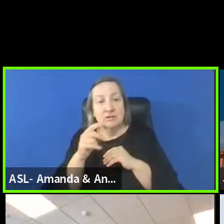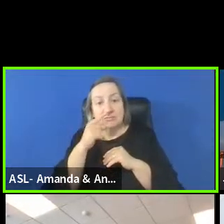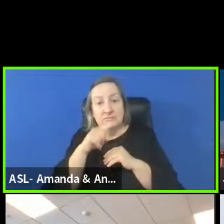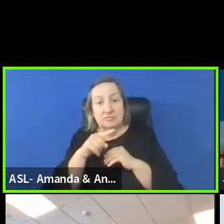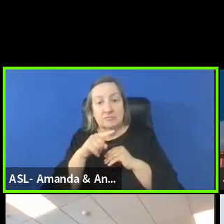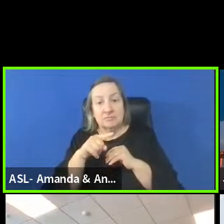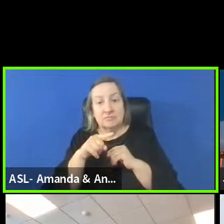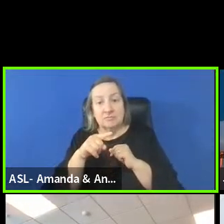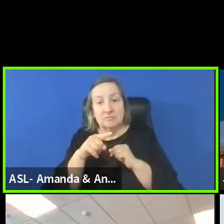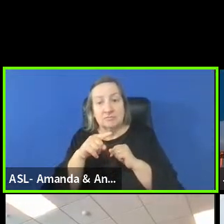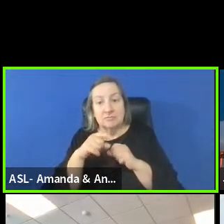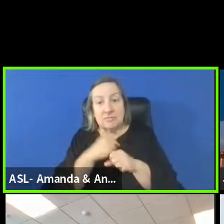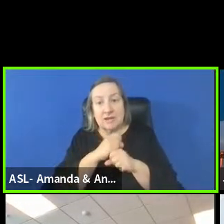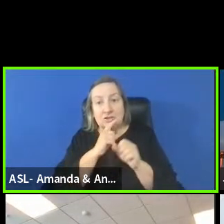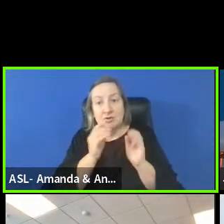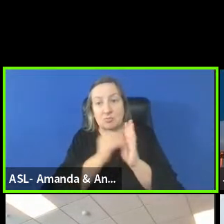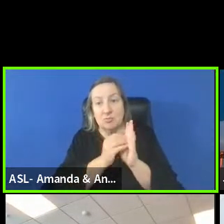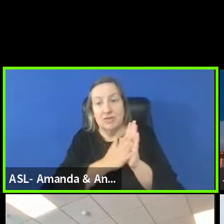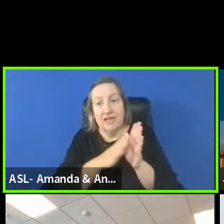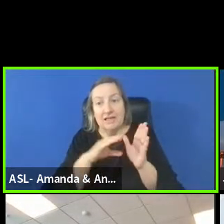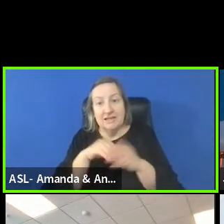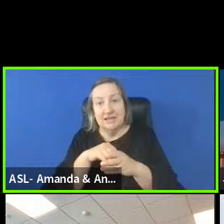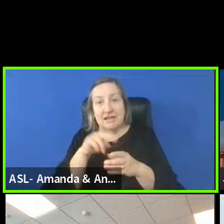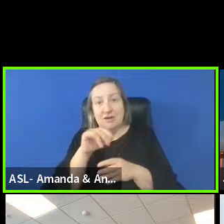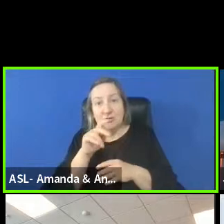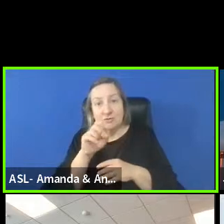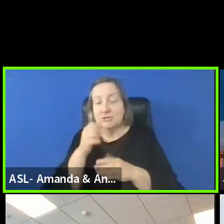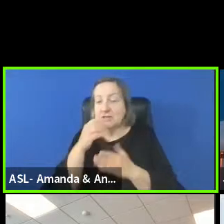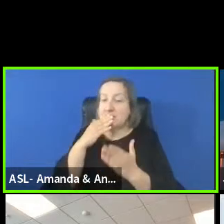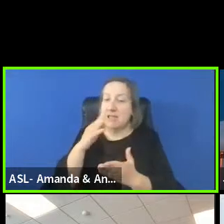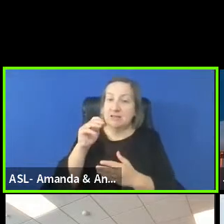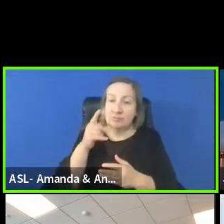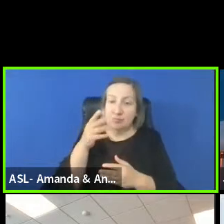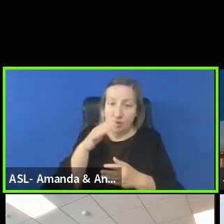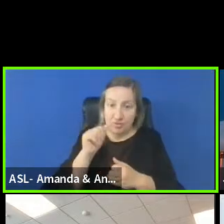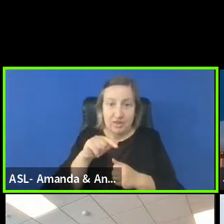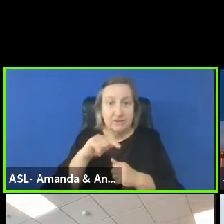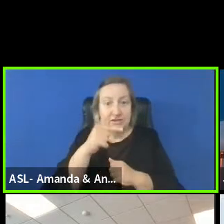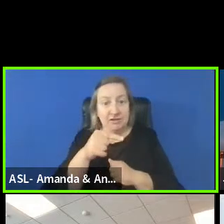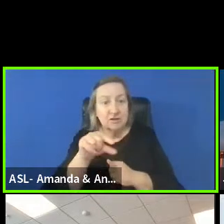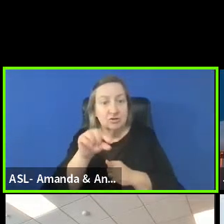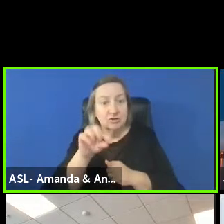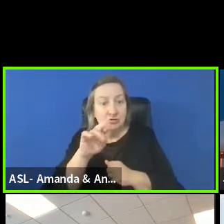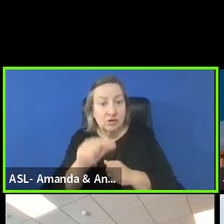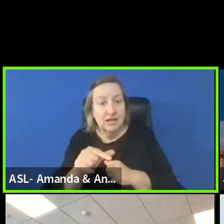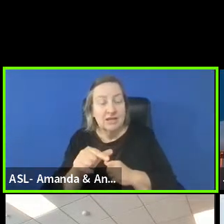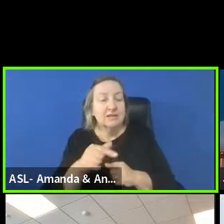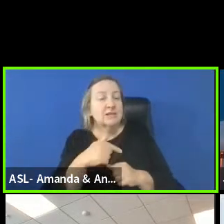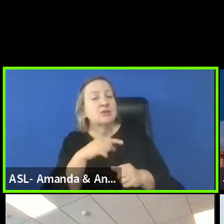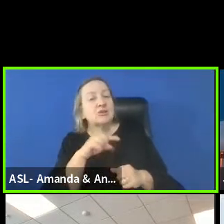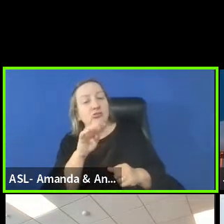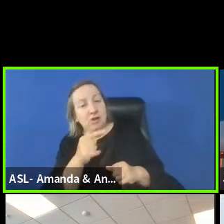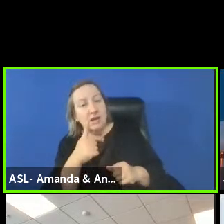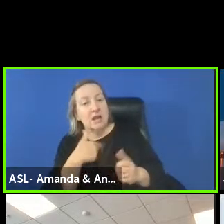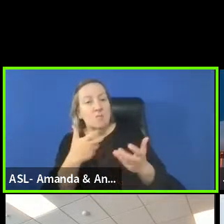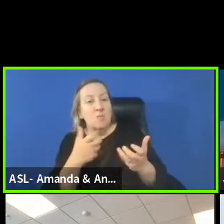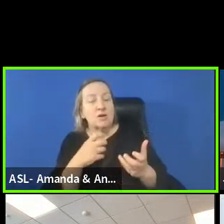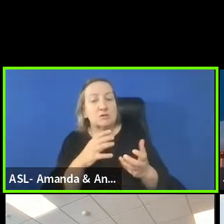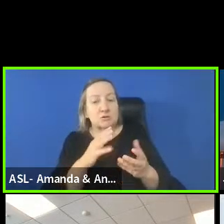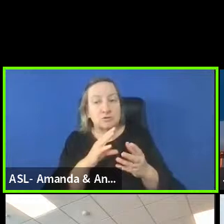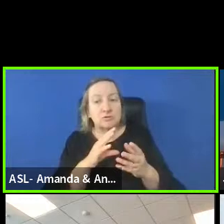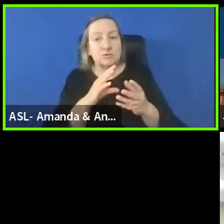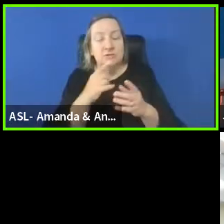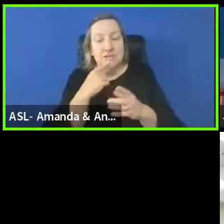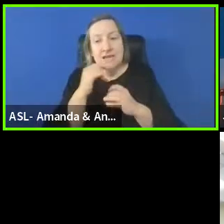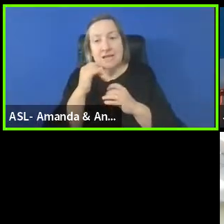to put that into the notes? Thanks, Martha. Pass it to you, Greg. I'd just like to echo Lisa's